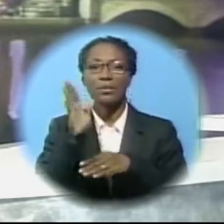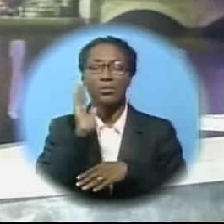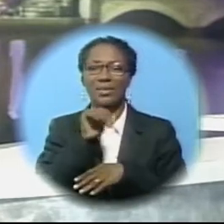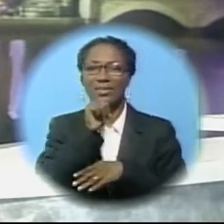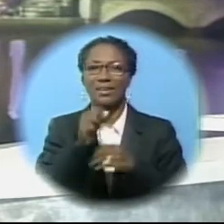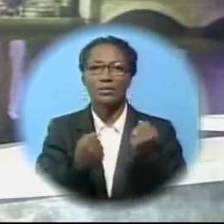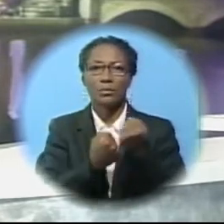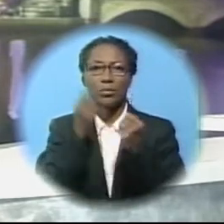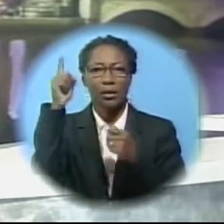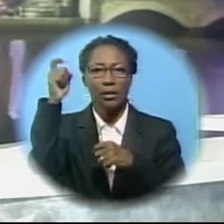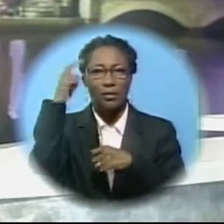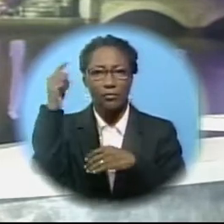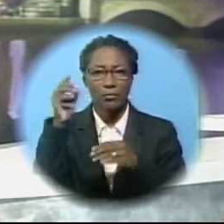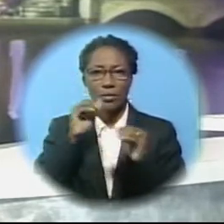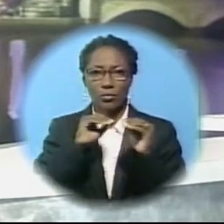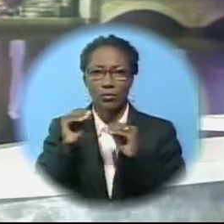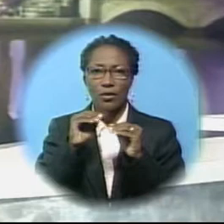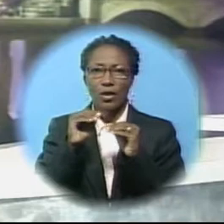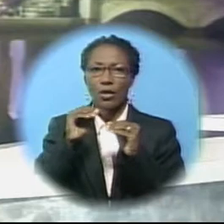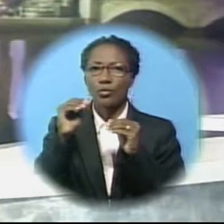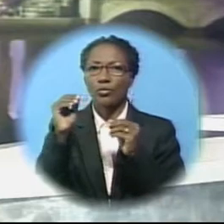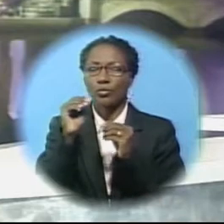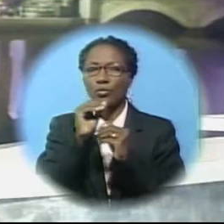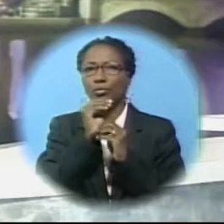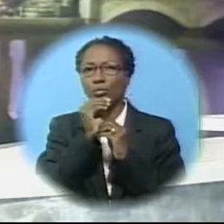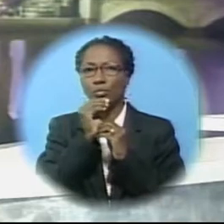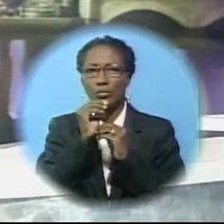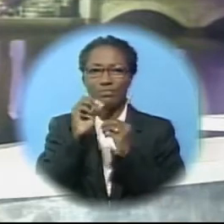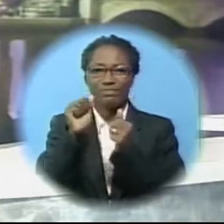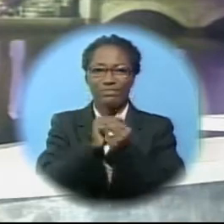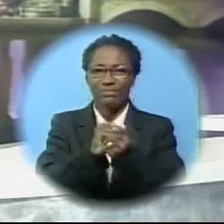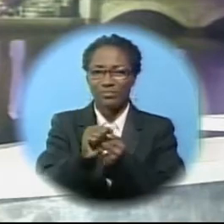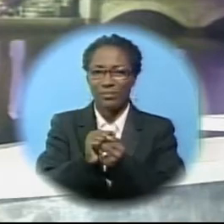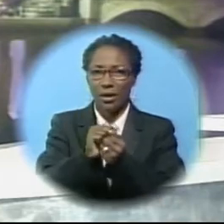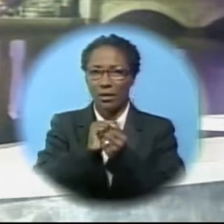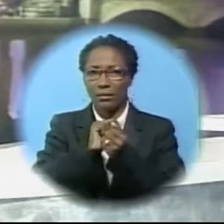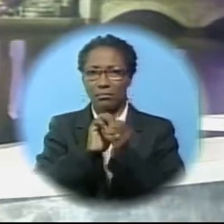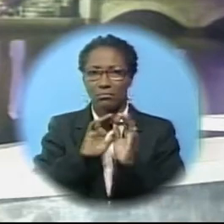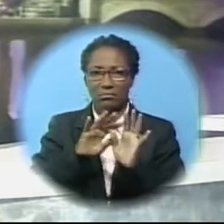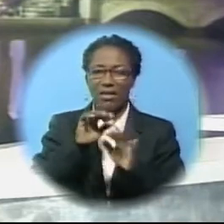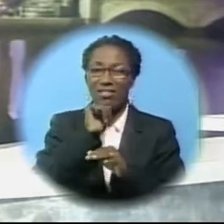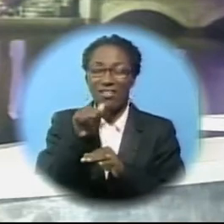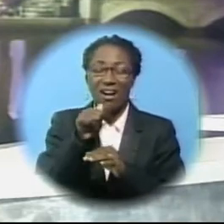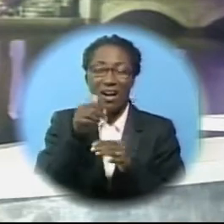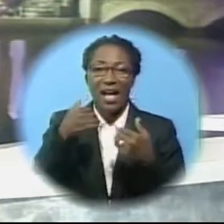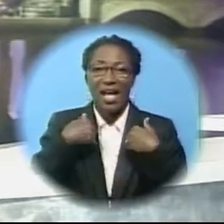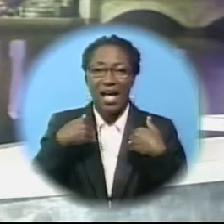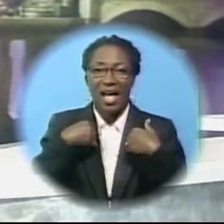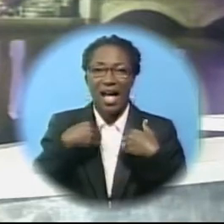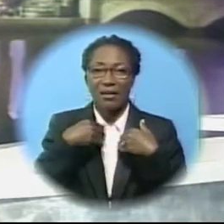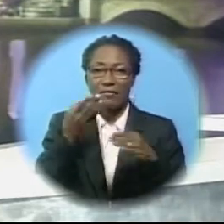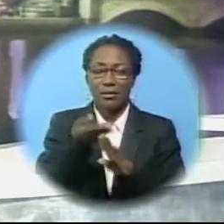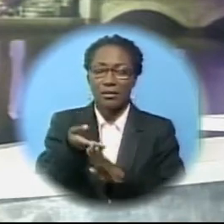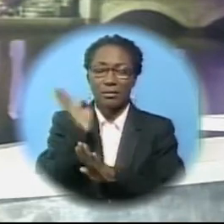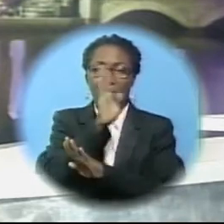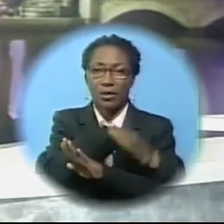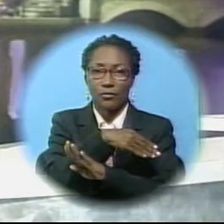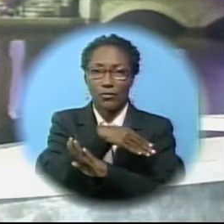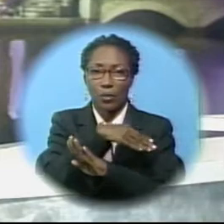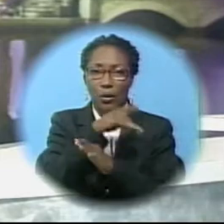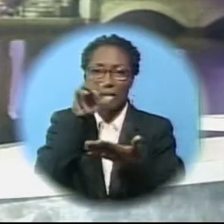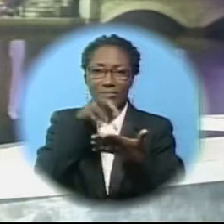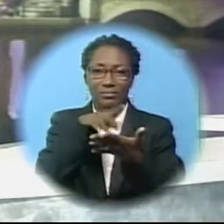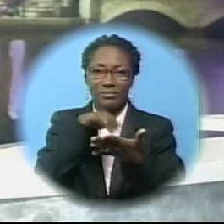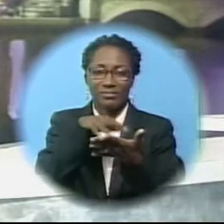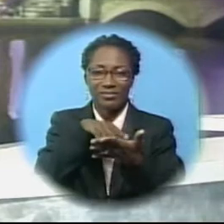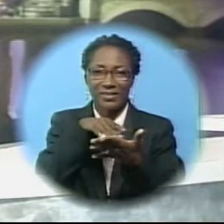government's move to abolish preliminary inquiries. Magistrate Douglas Frederick expects lawyers to be against the initiative because it will